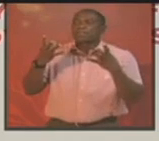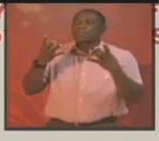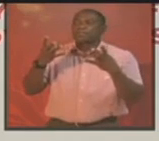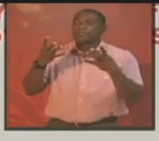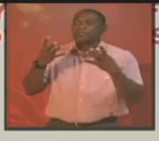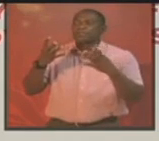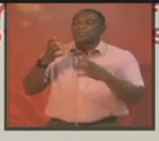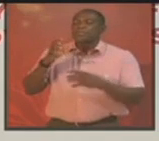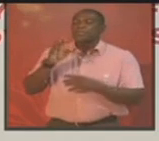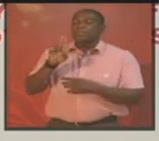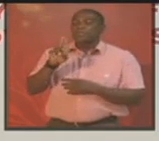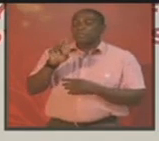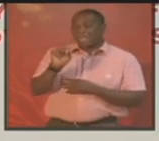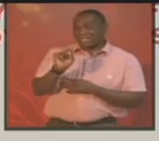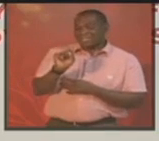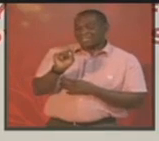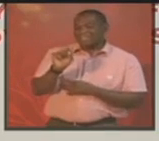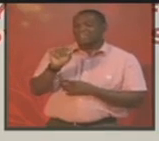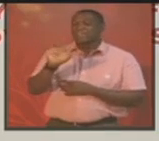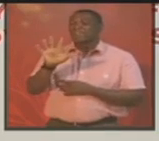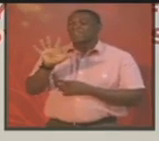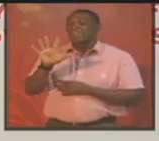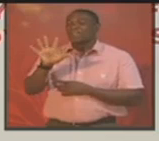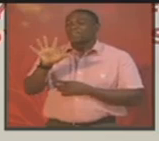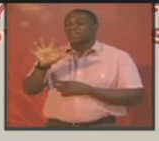$504,000. So US